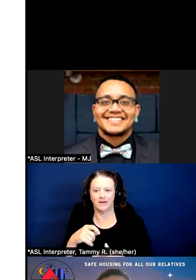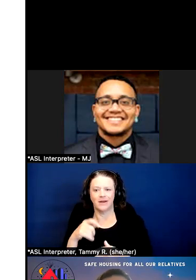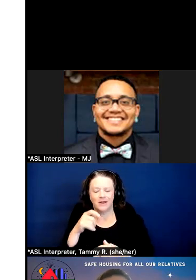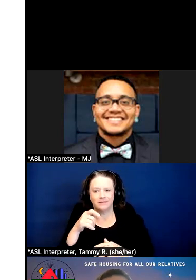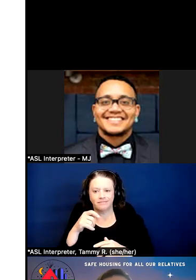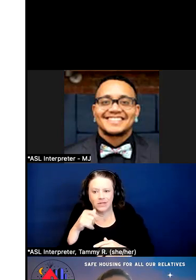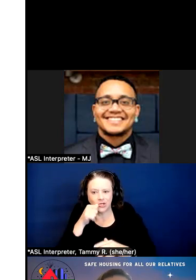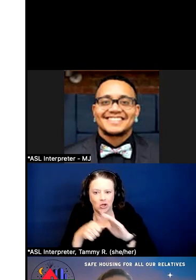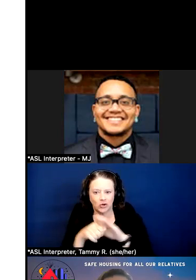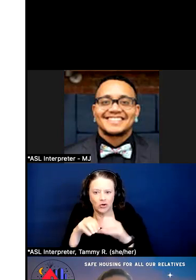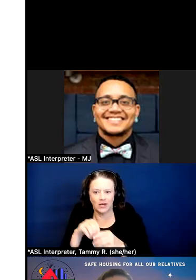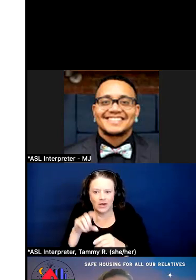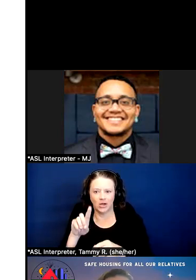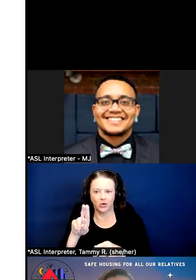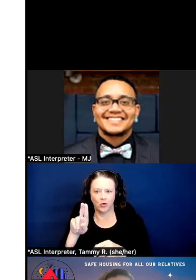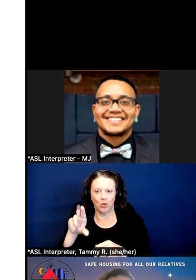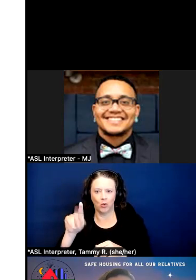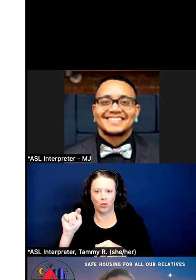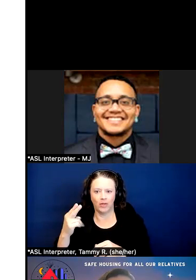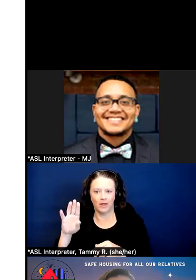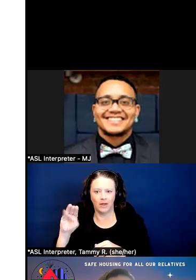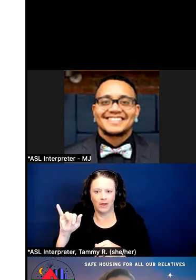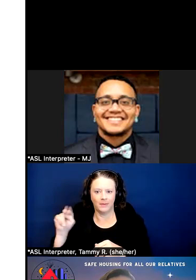had the opportunity to visit.